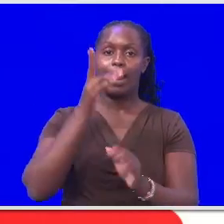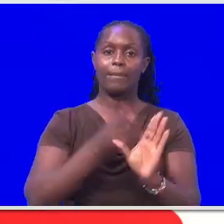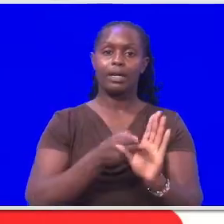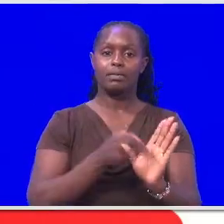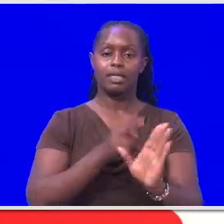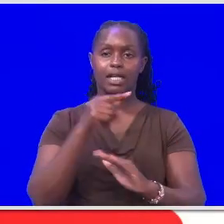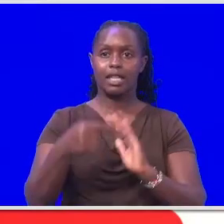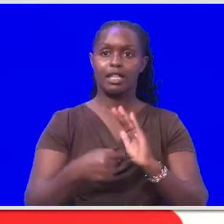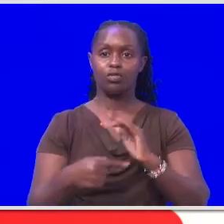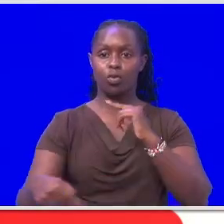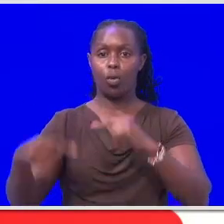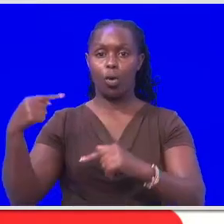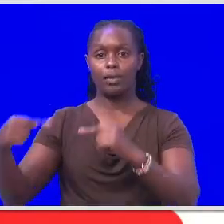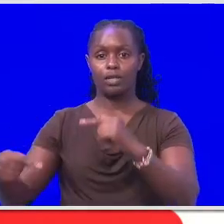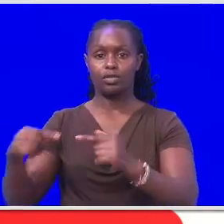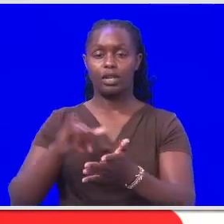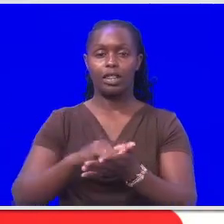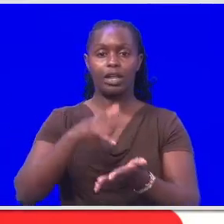open